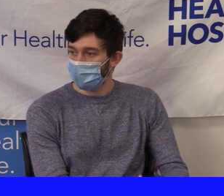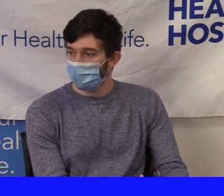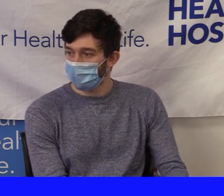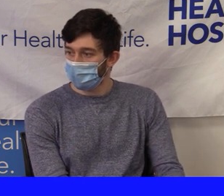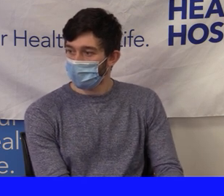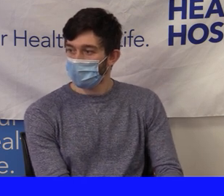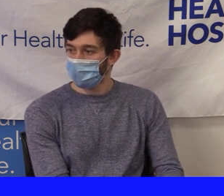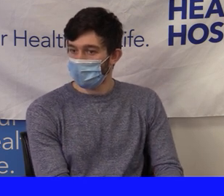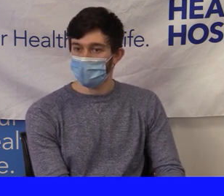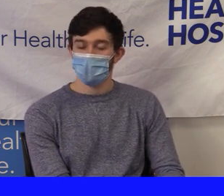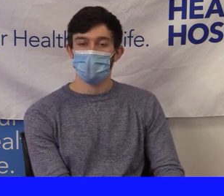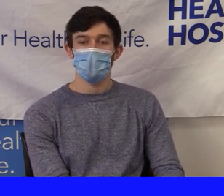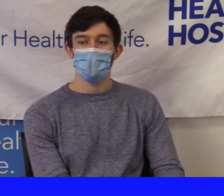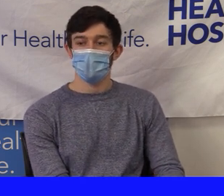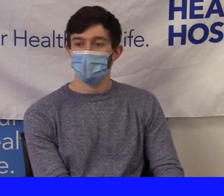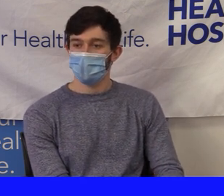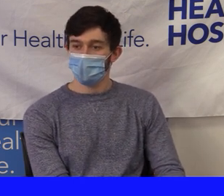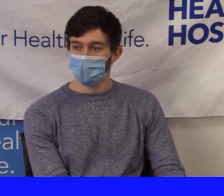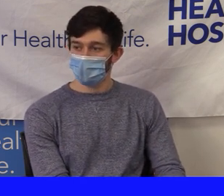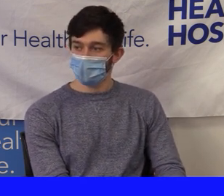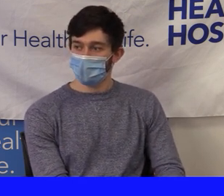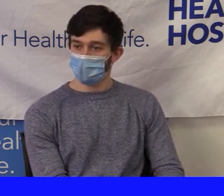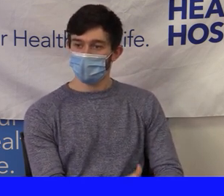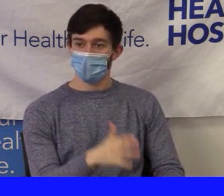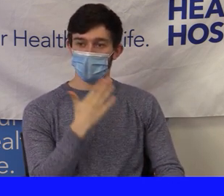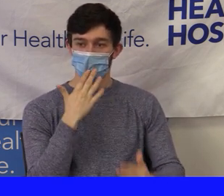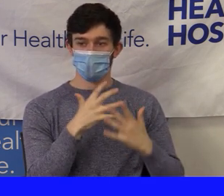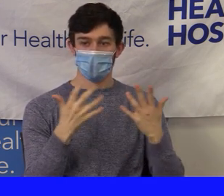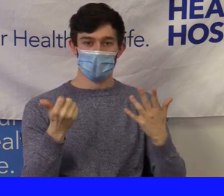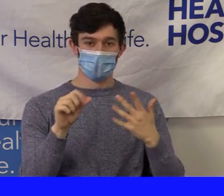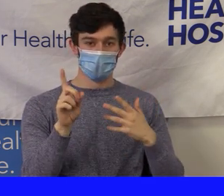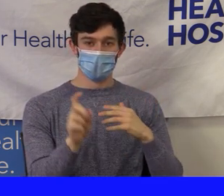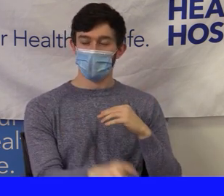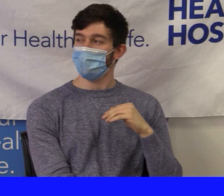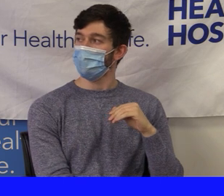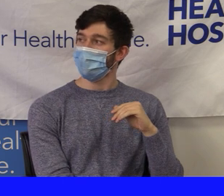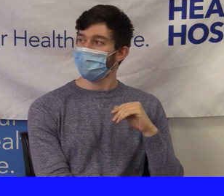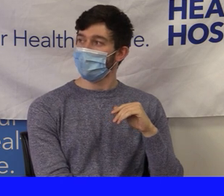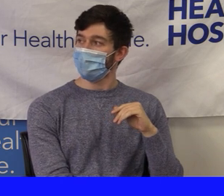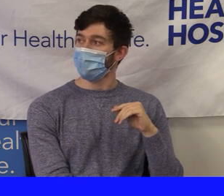Thank you so much. Any questions from committee members? I do have one.